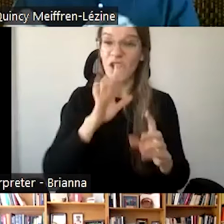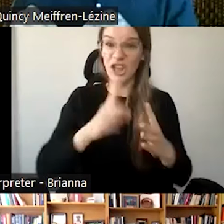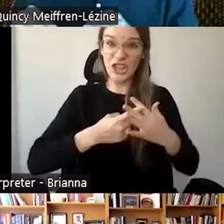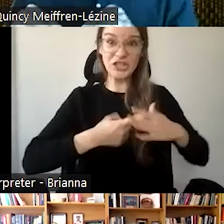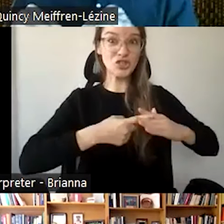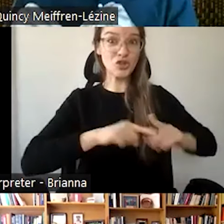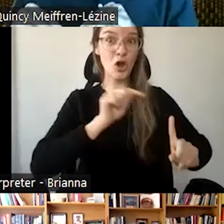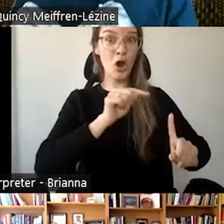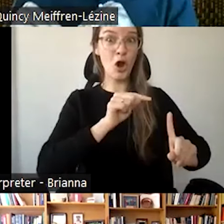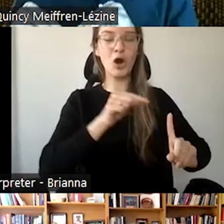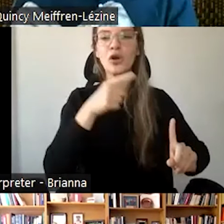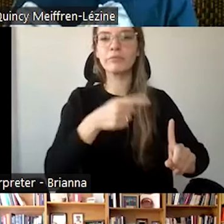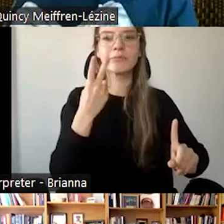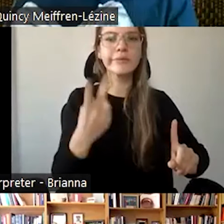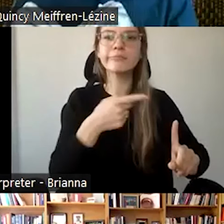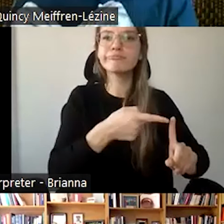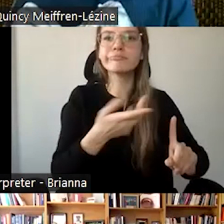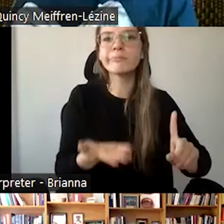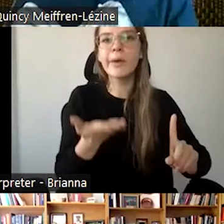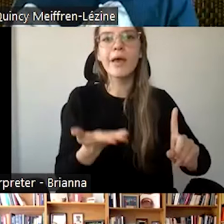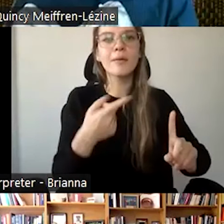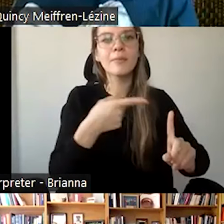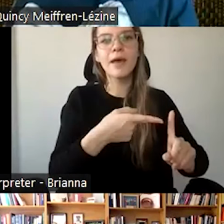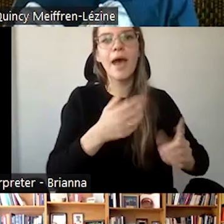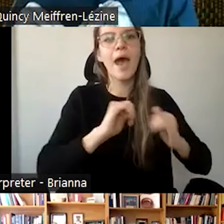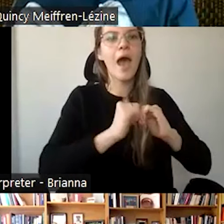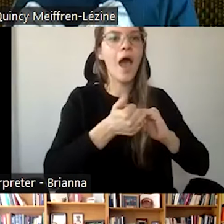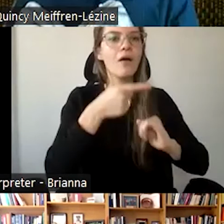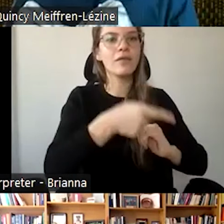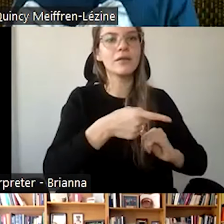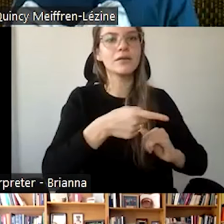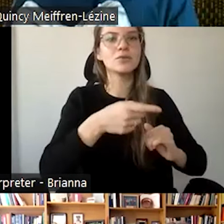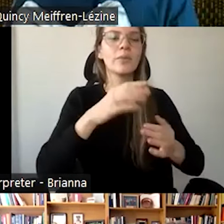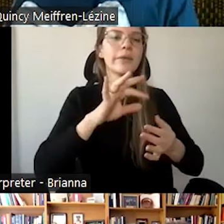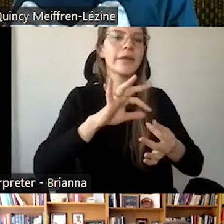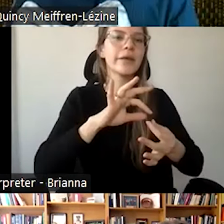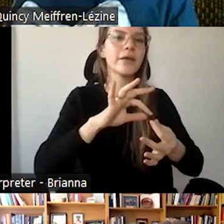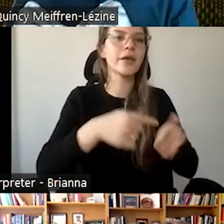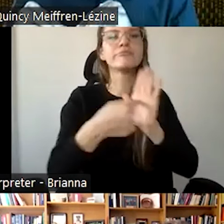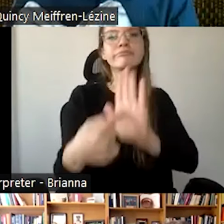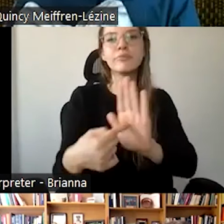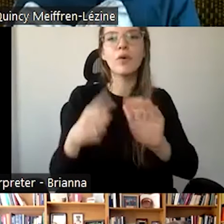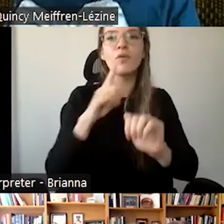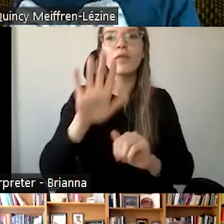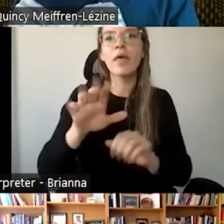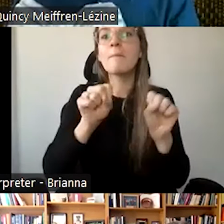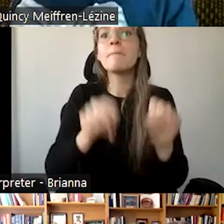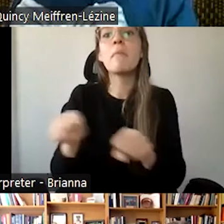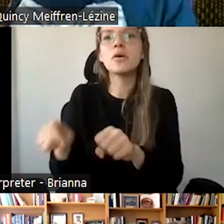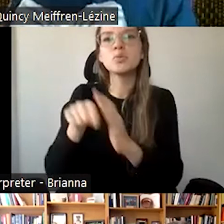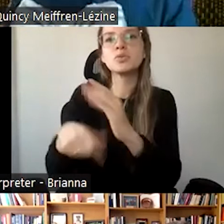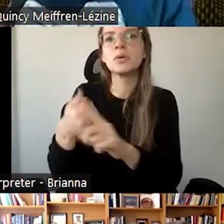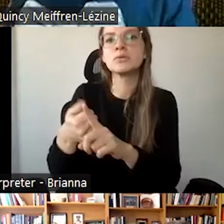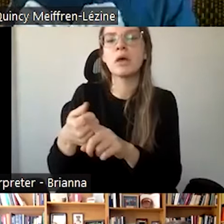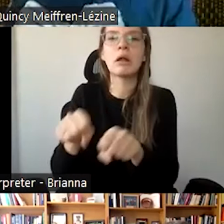looking at how that might be interpreted within the context of their possible suicidality. But later